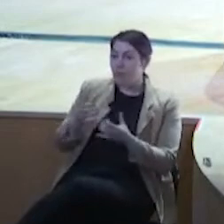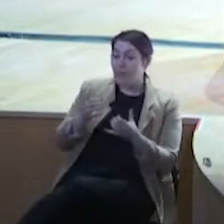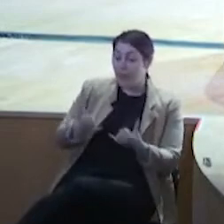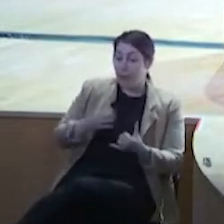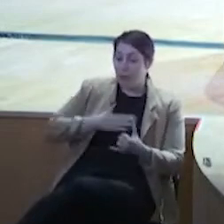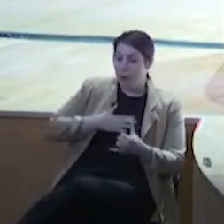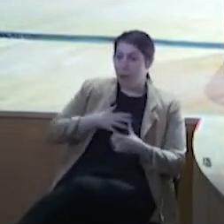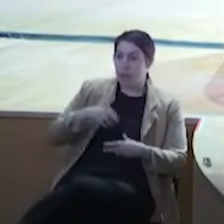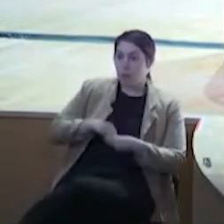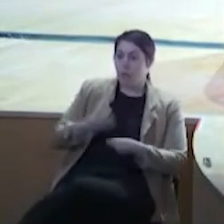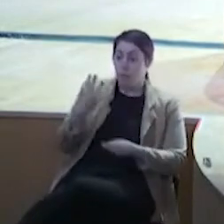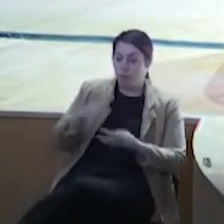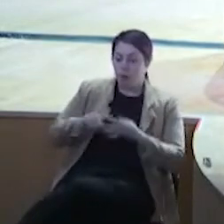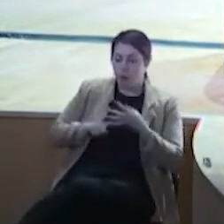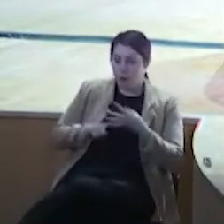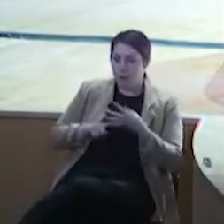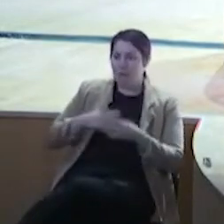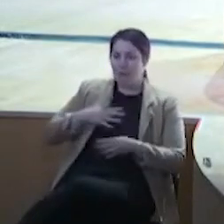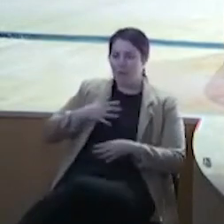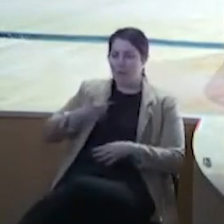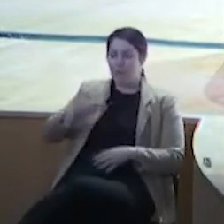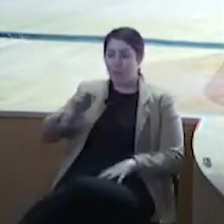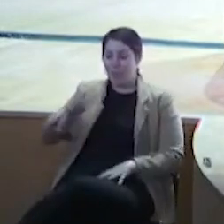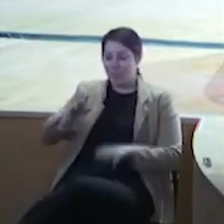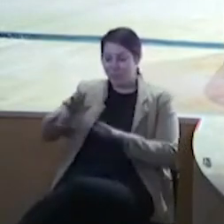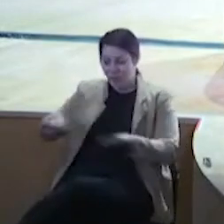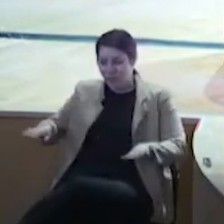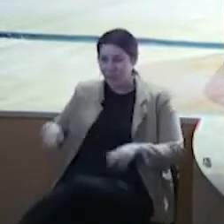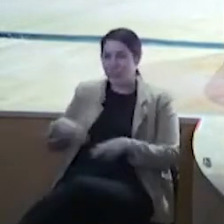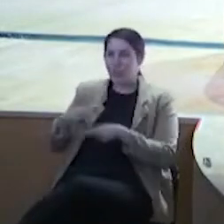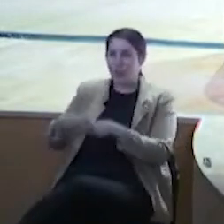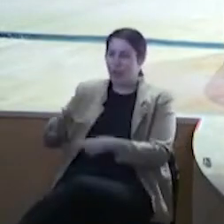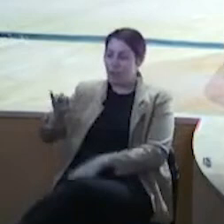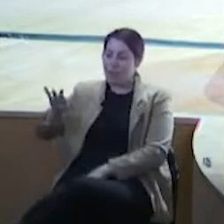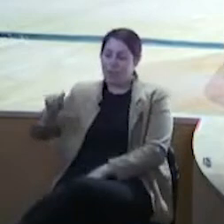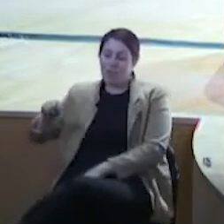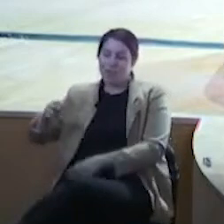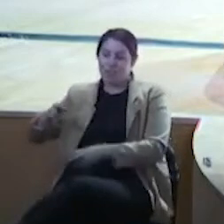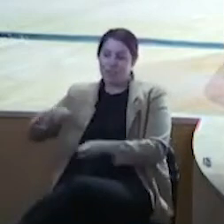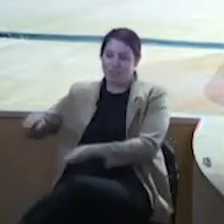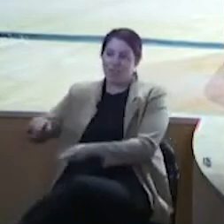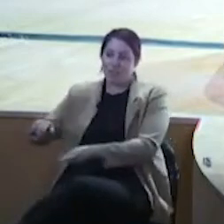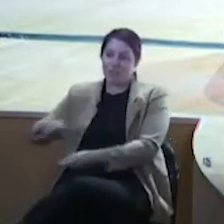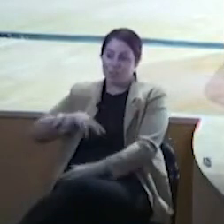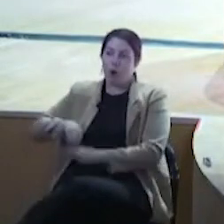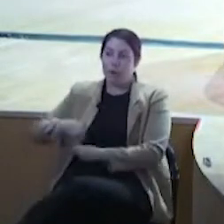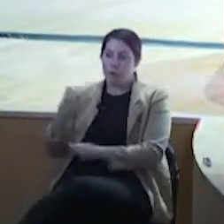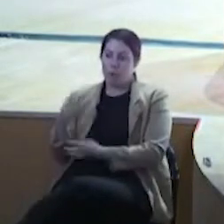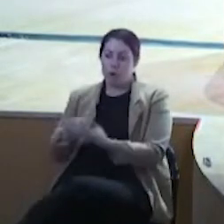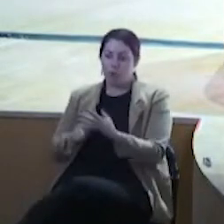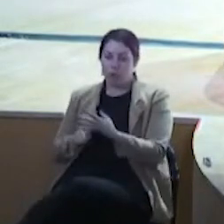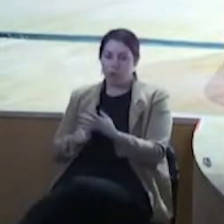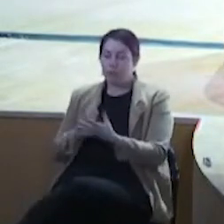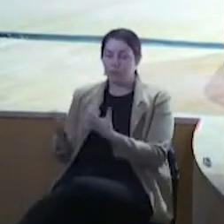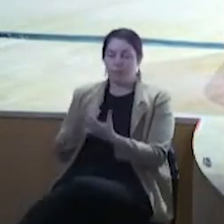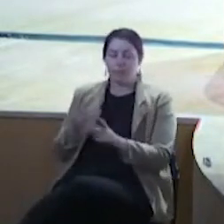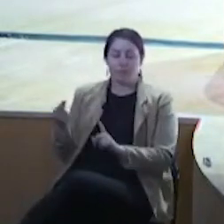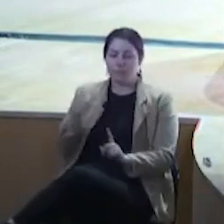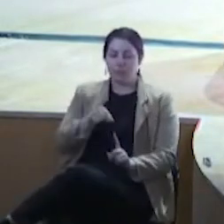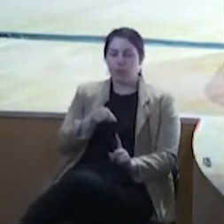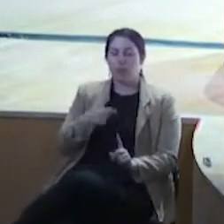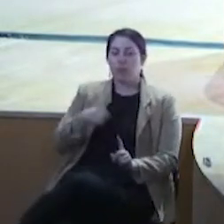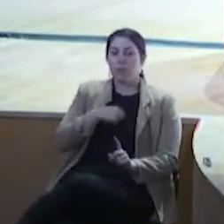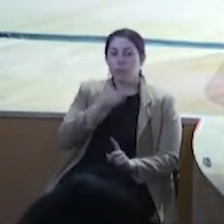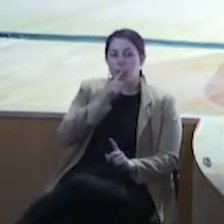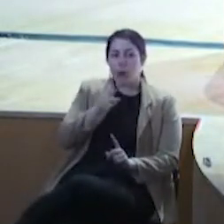My grandchildren are called critters because they have the four tribes. But anyway, so we are,